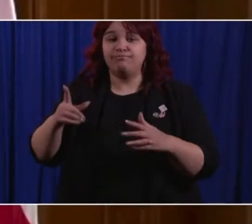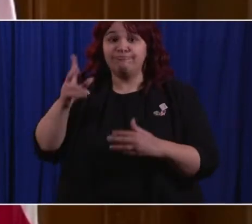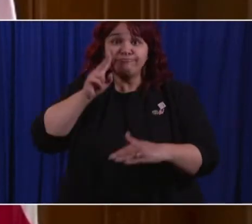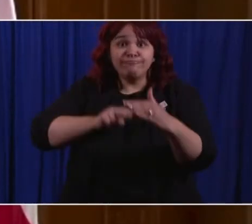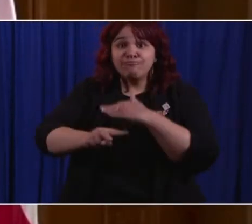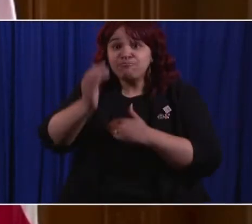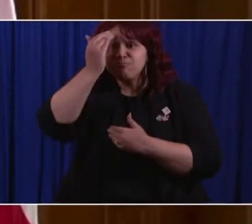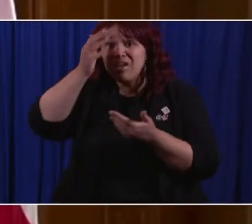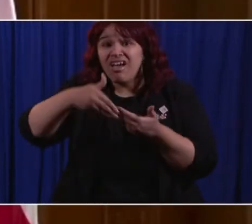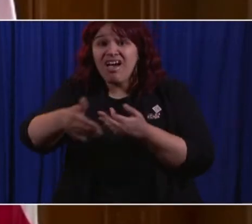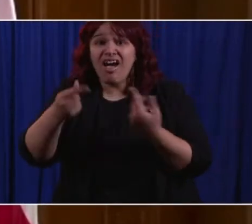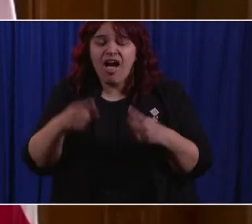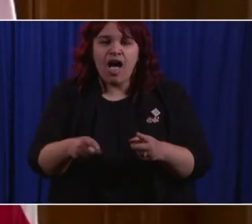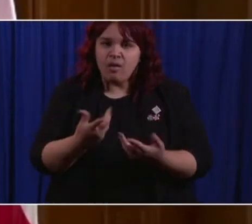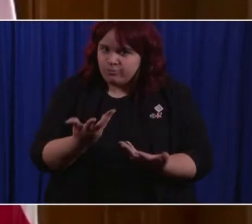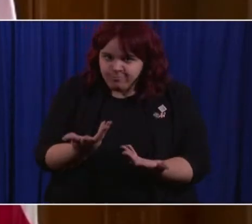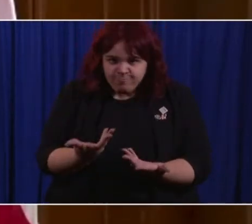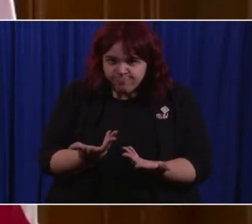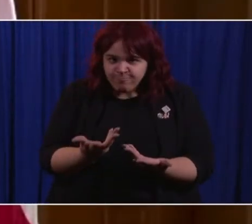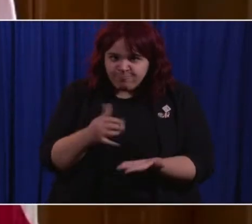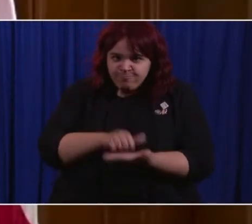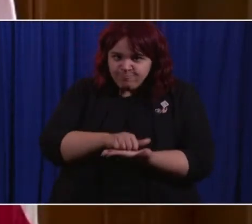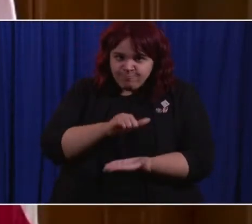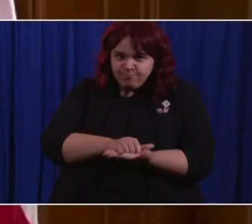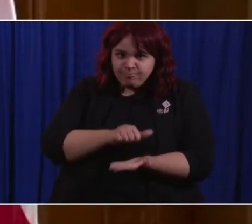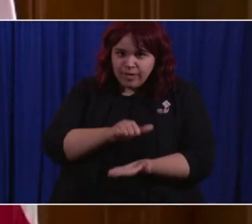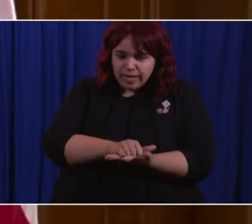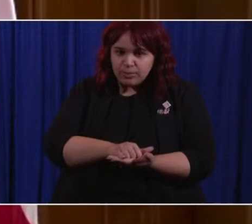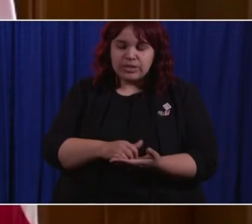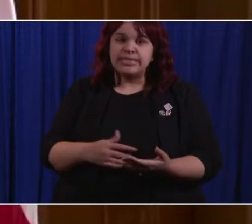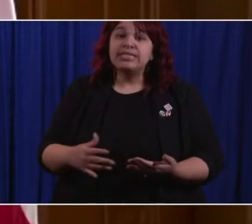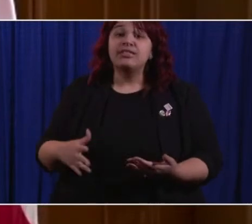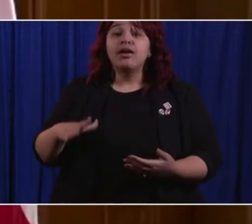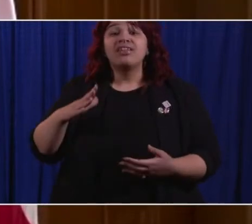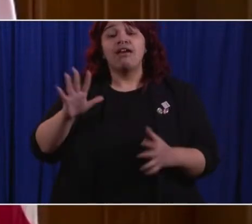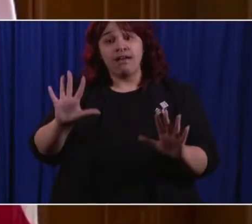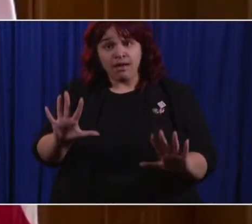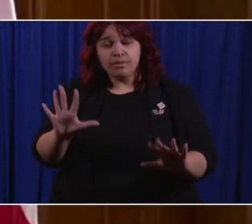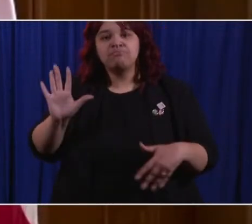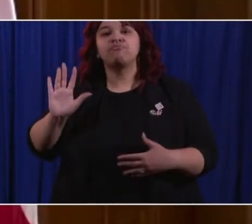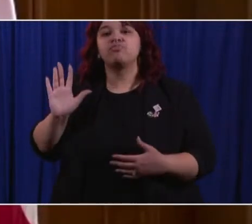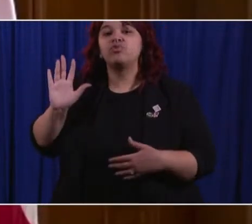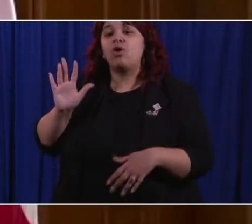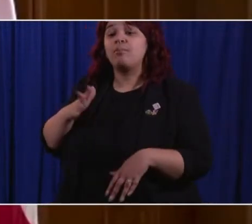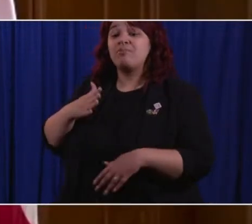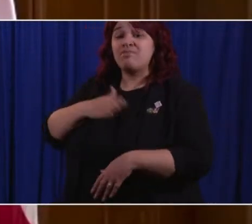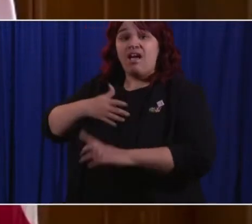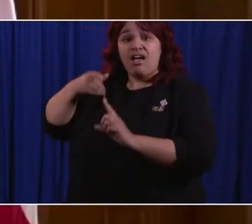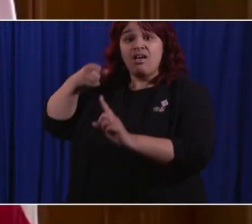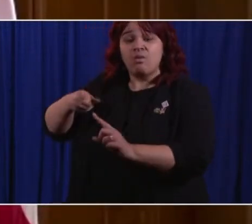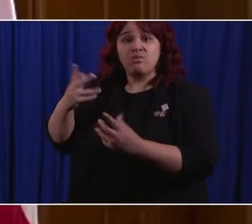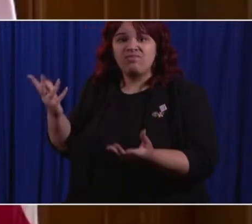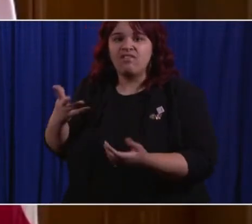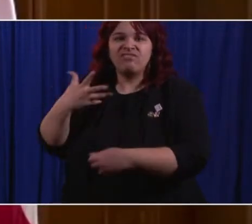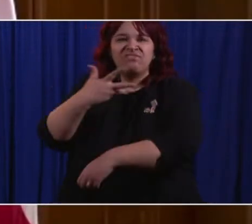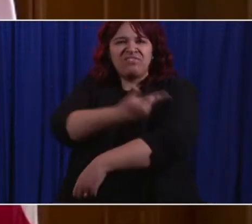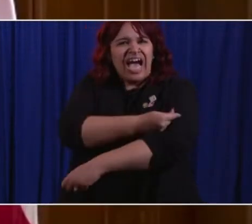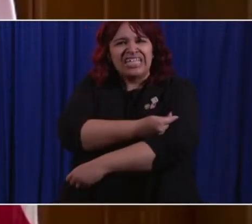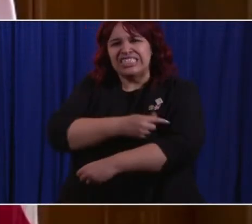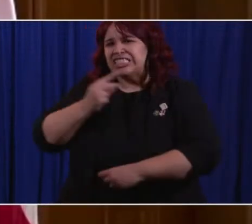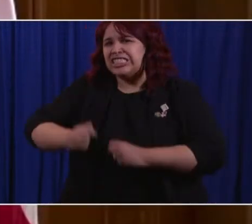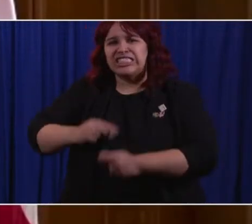vaccinate at a very high rate, and that at some point, because we have removed